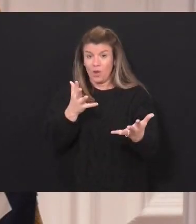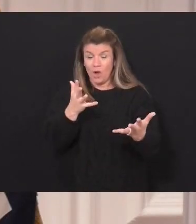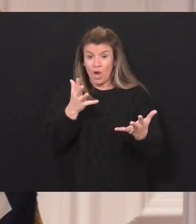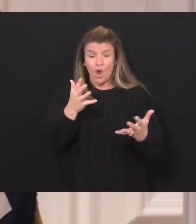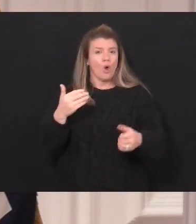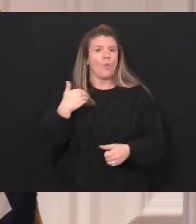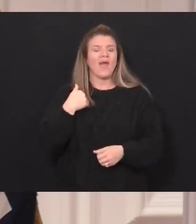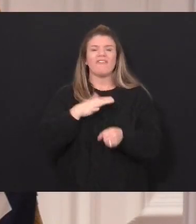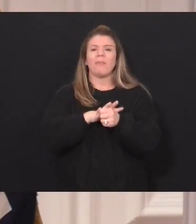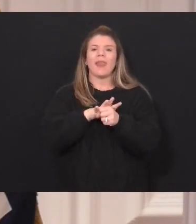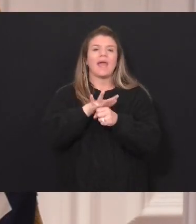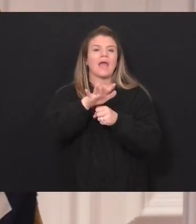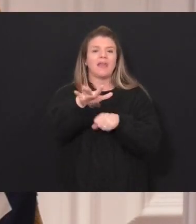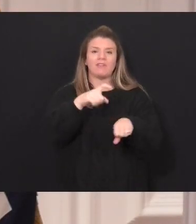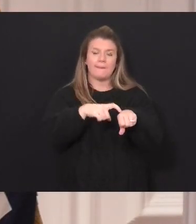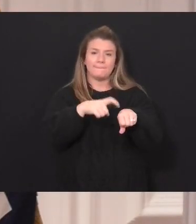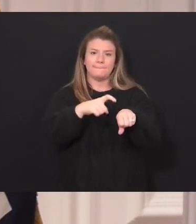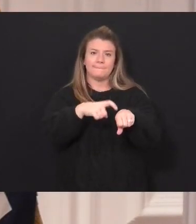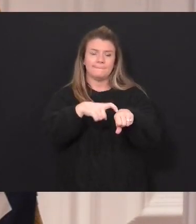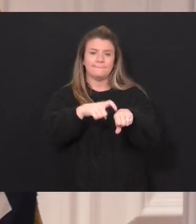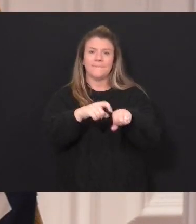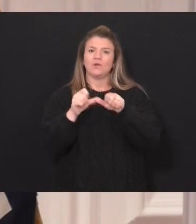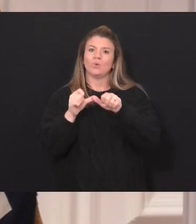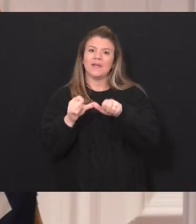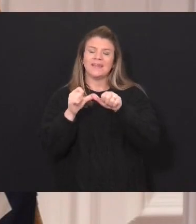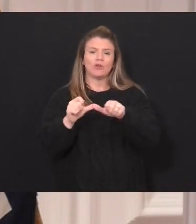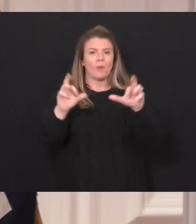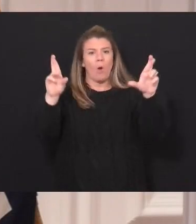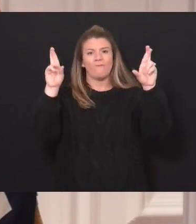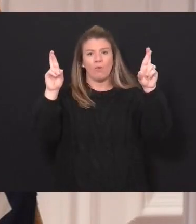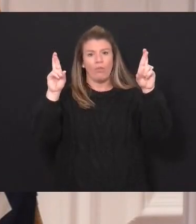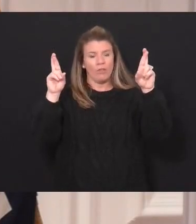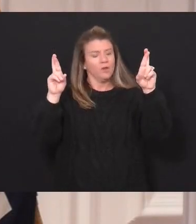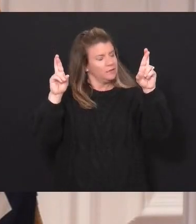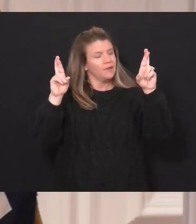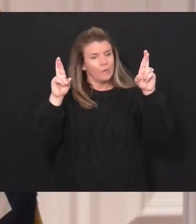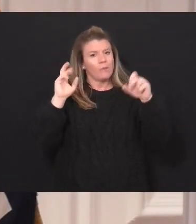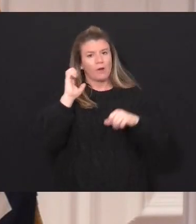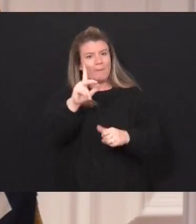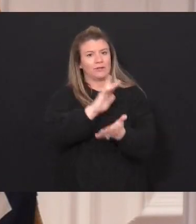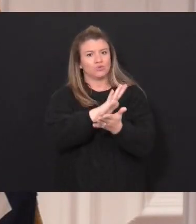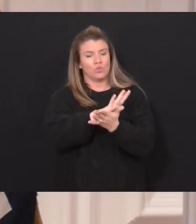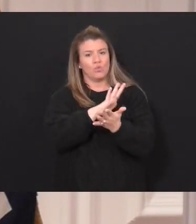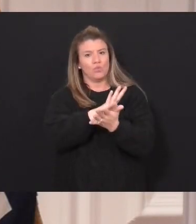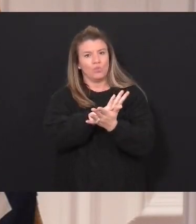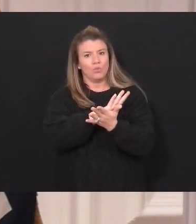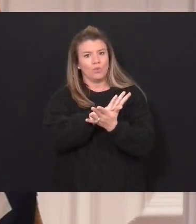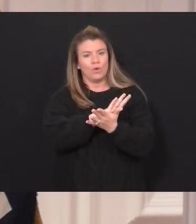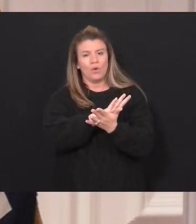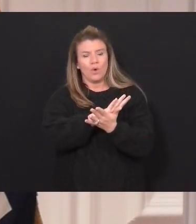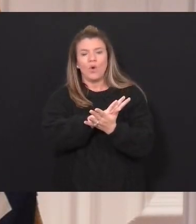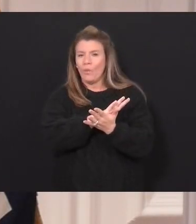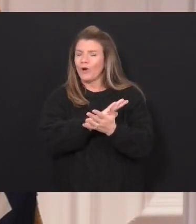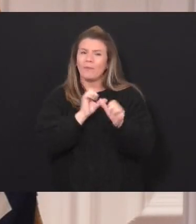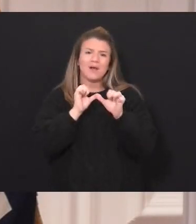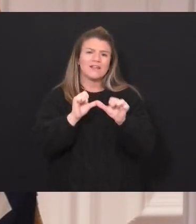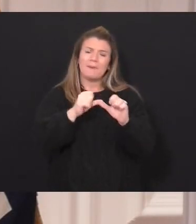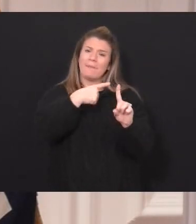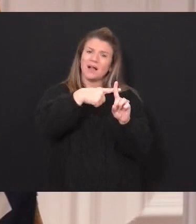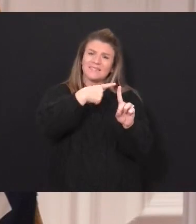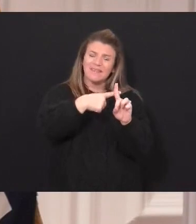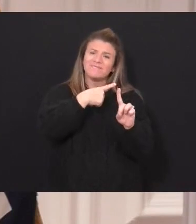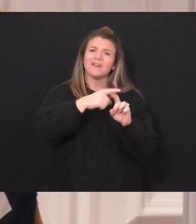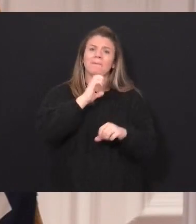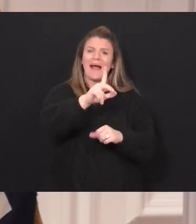got plenty of time to continue to be hopeful that we're going to get our kids back in school, and we're going to get our kids back in school